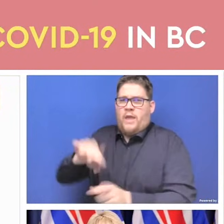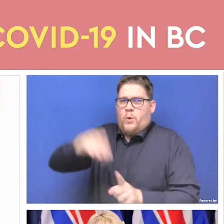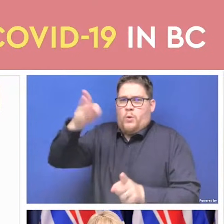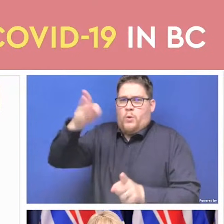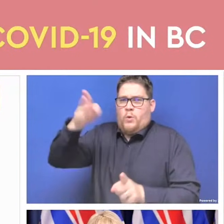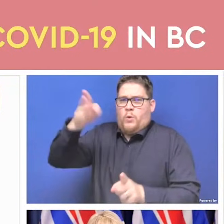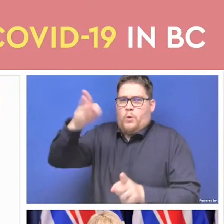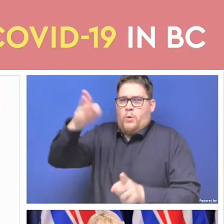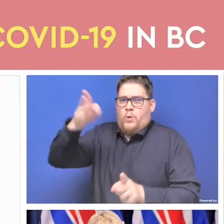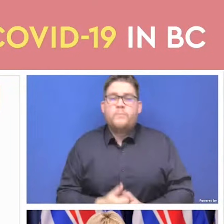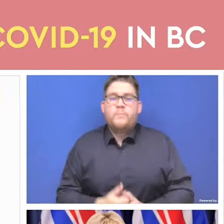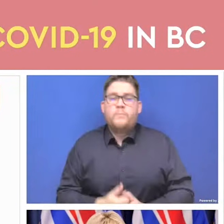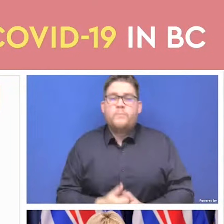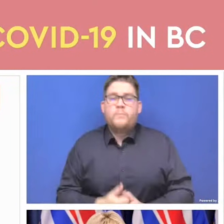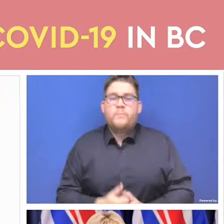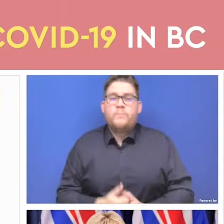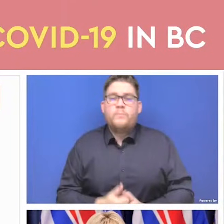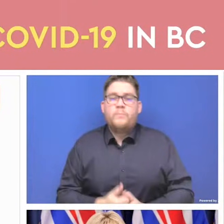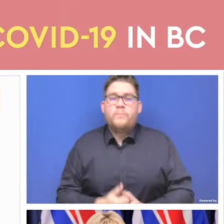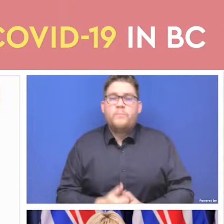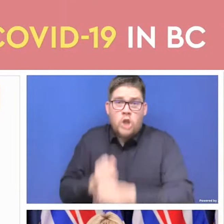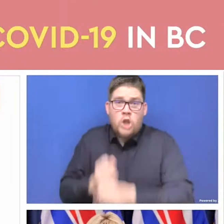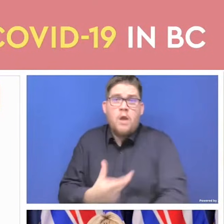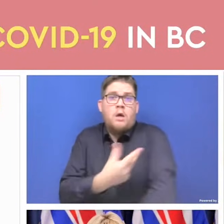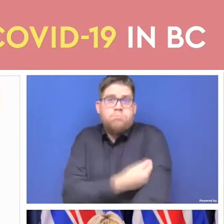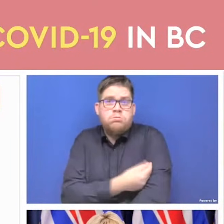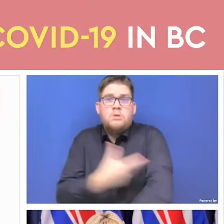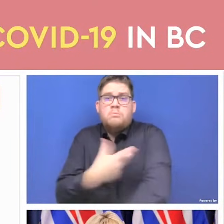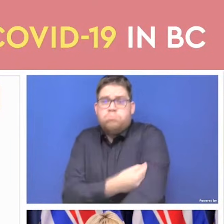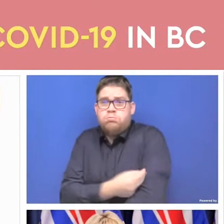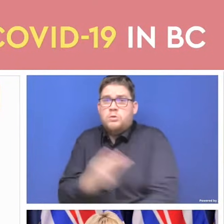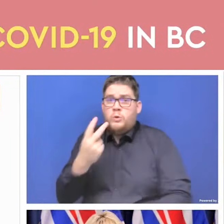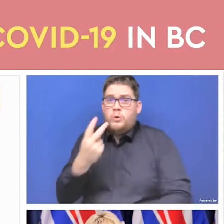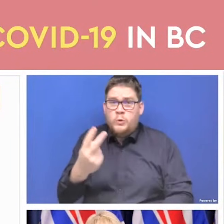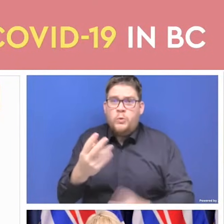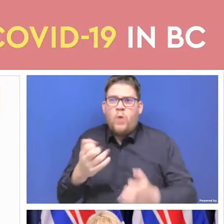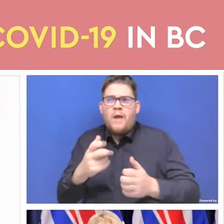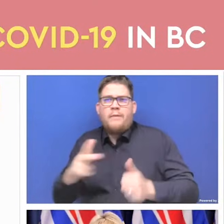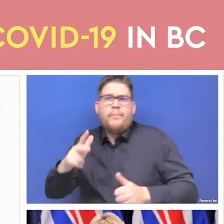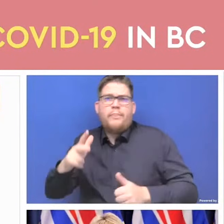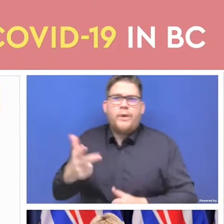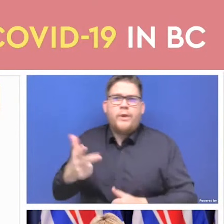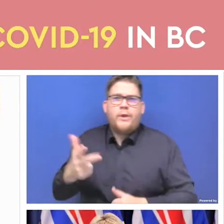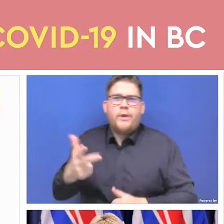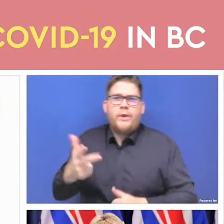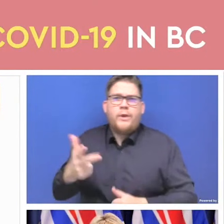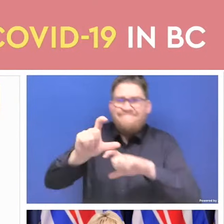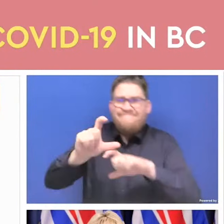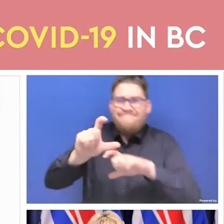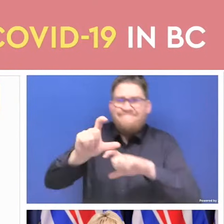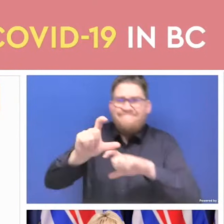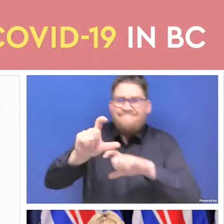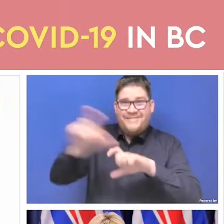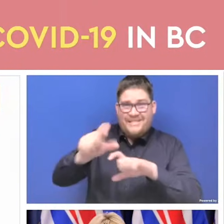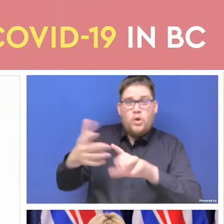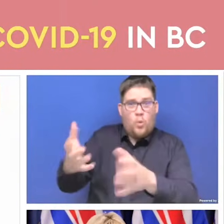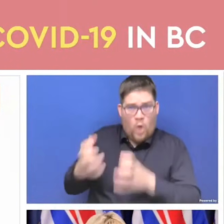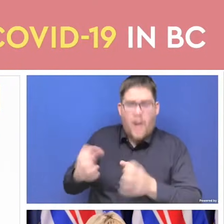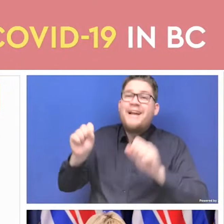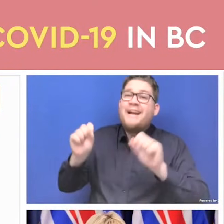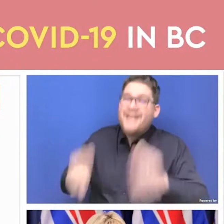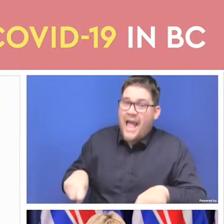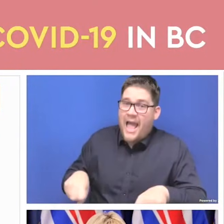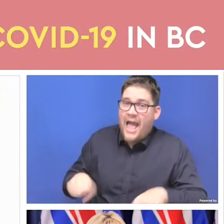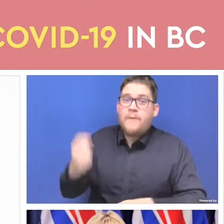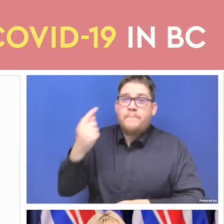their 2 doses who wants a booster dose will be eligible to receive it at least 6 months after their first